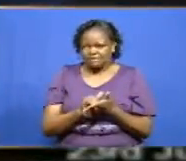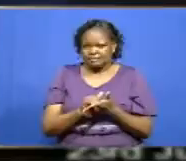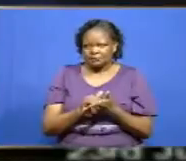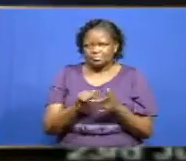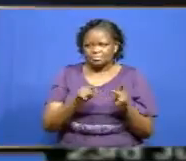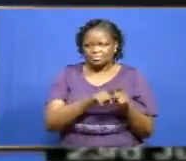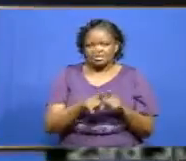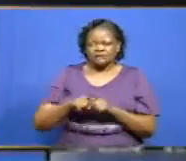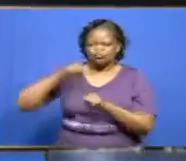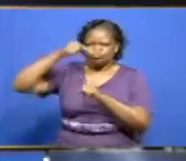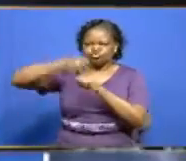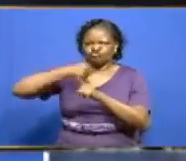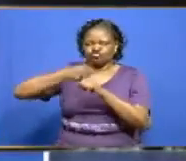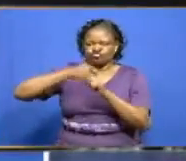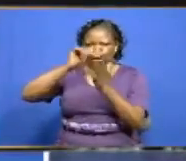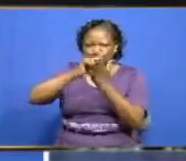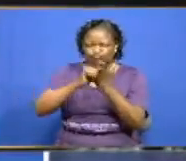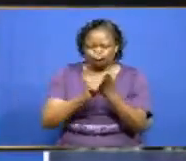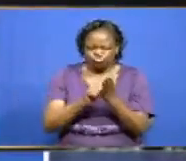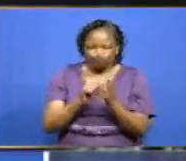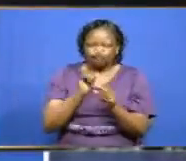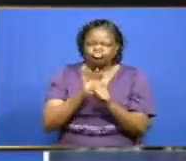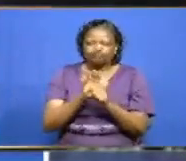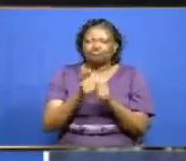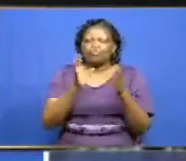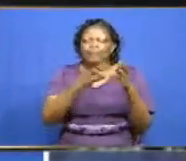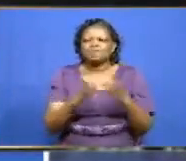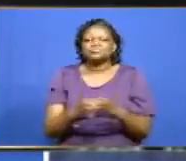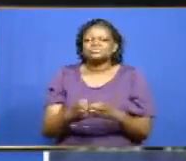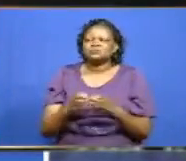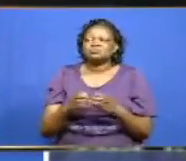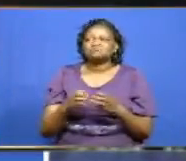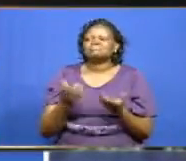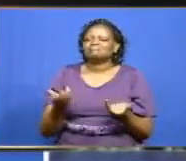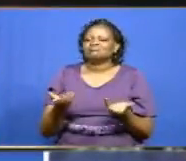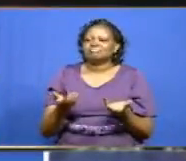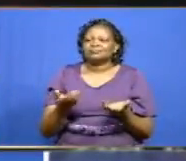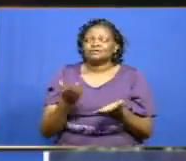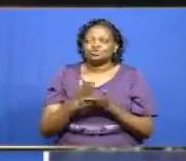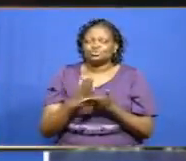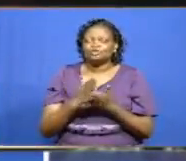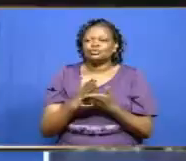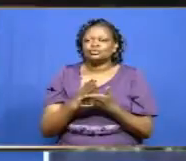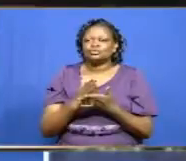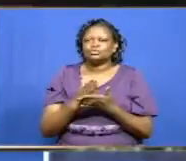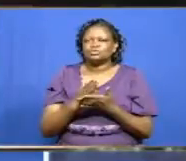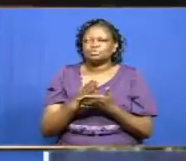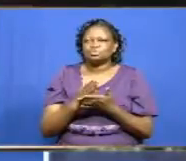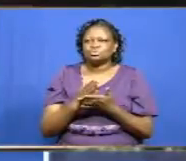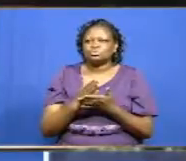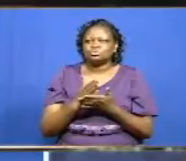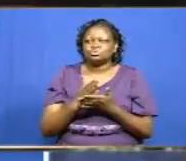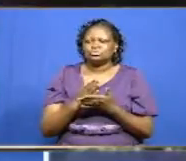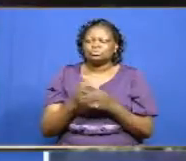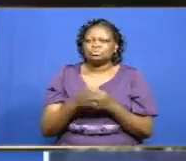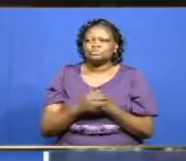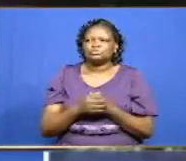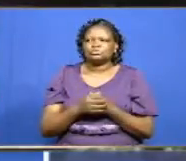the agenda of the majority party, it is almost inevitable that one will make